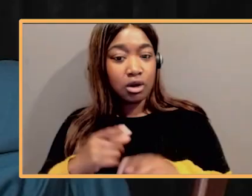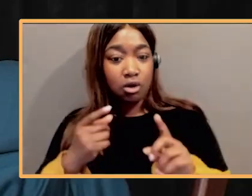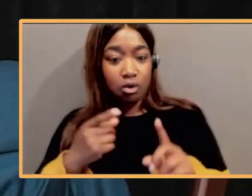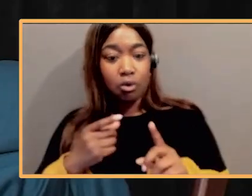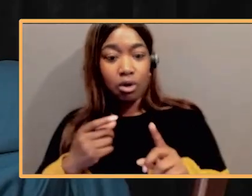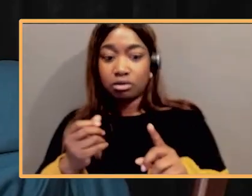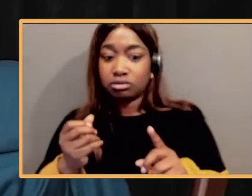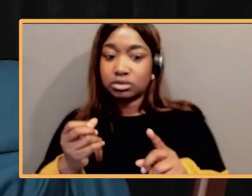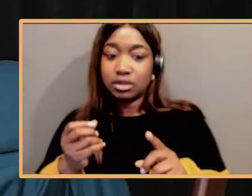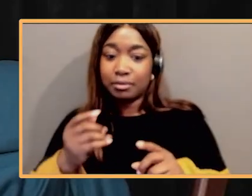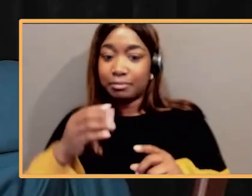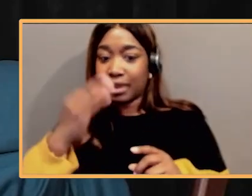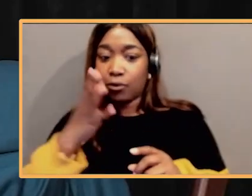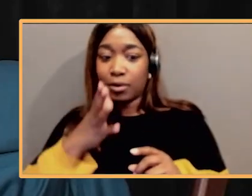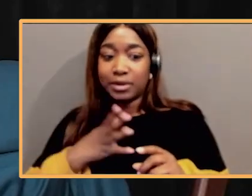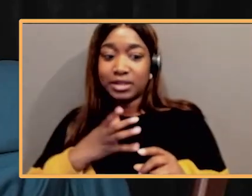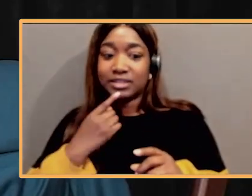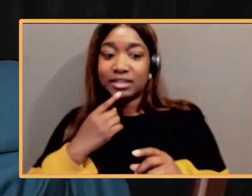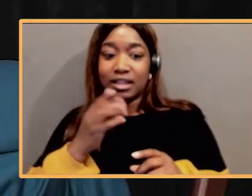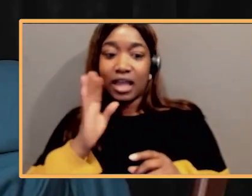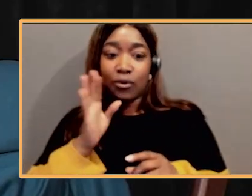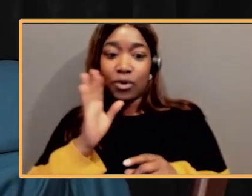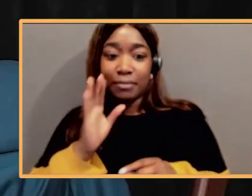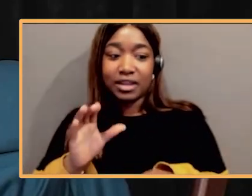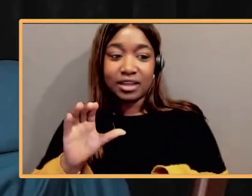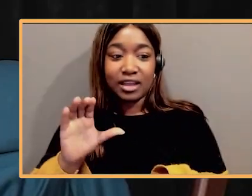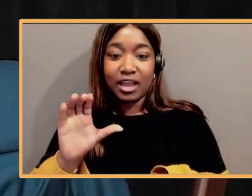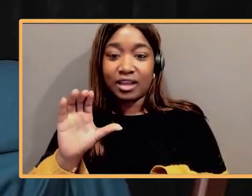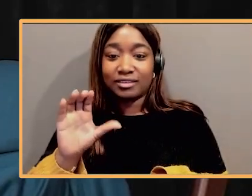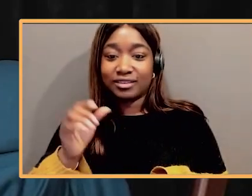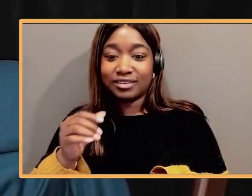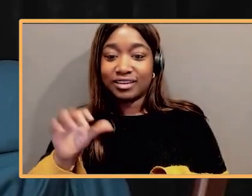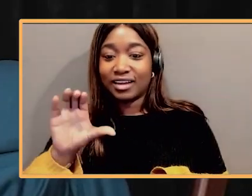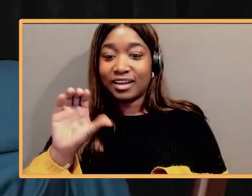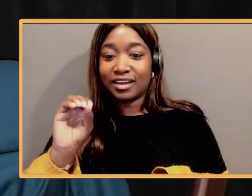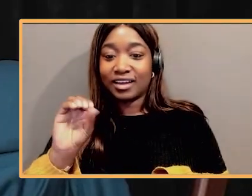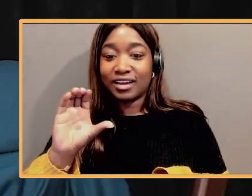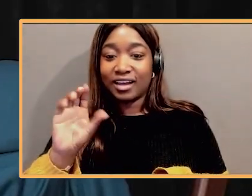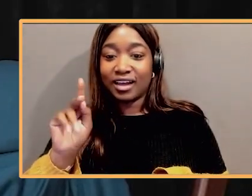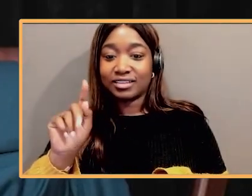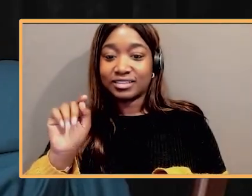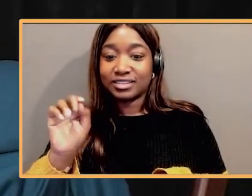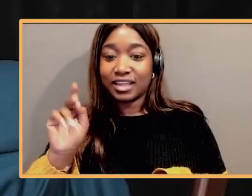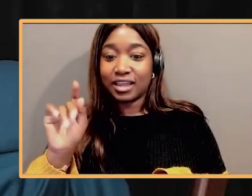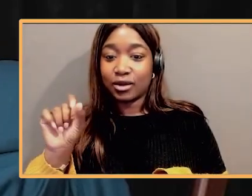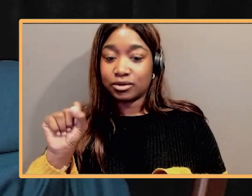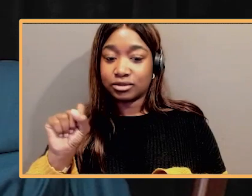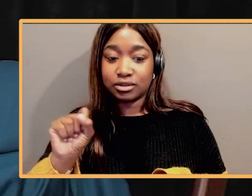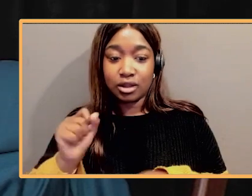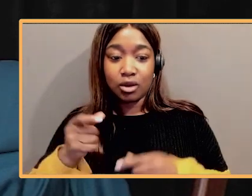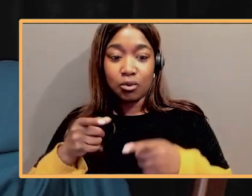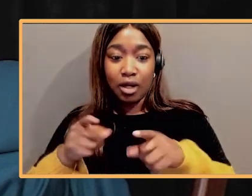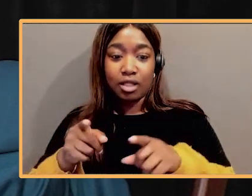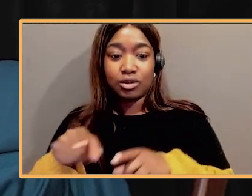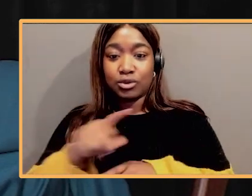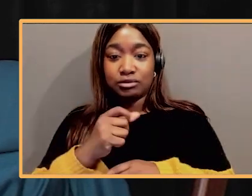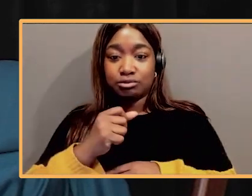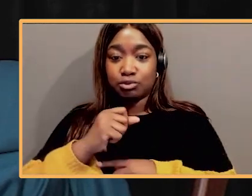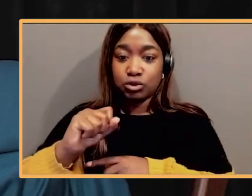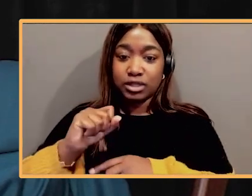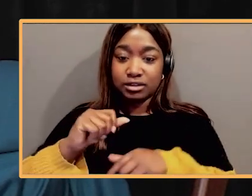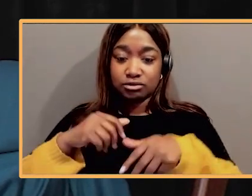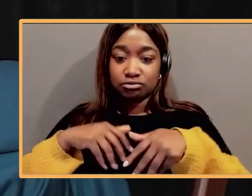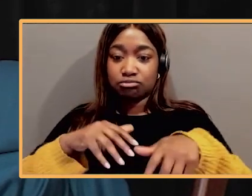the protest. I certainly know I was at cocktails on Saturday while y'all were at the protest. Because I was like, I do my work in